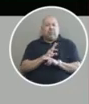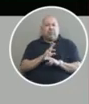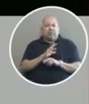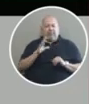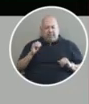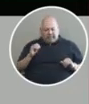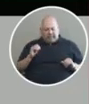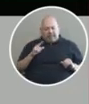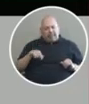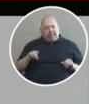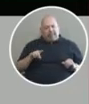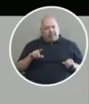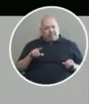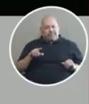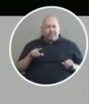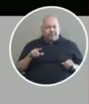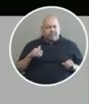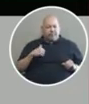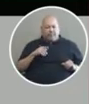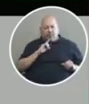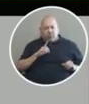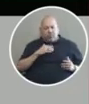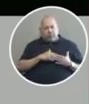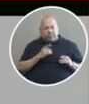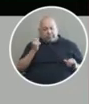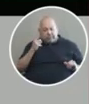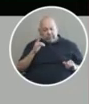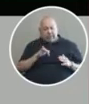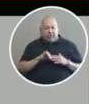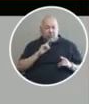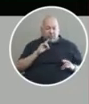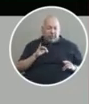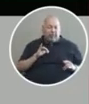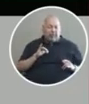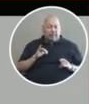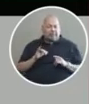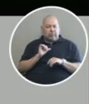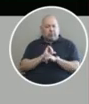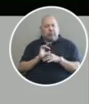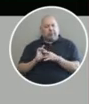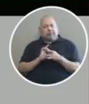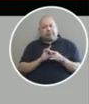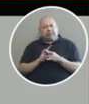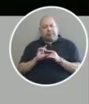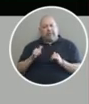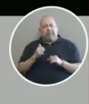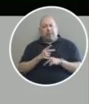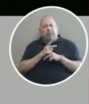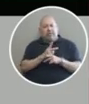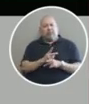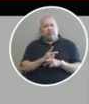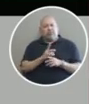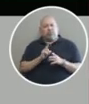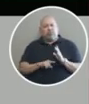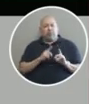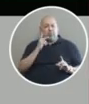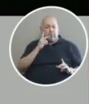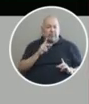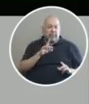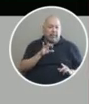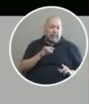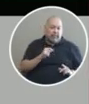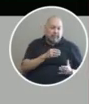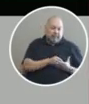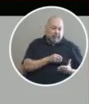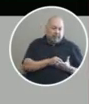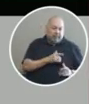and they have a real good understanding and kind of collaboration with other lenders. What you see with Lift Fund